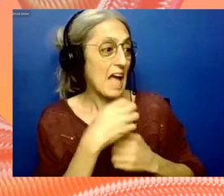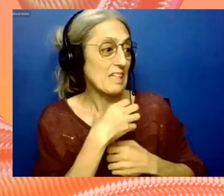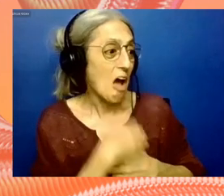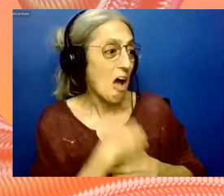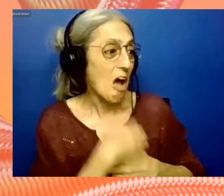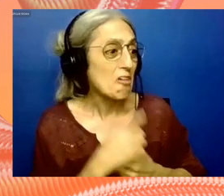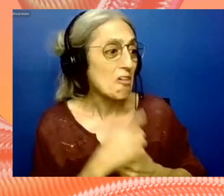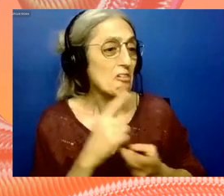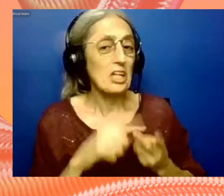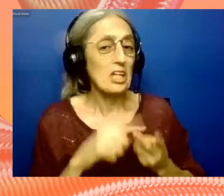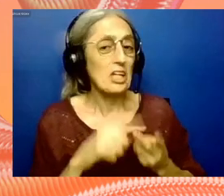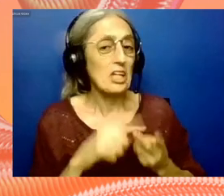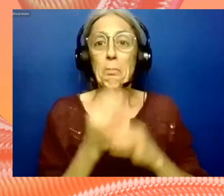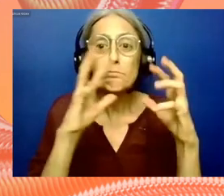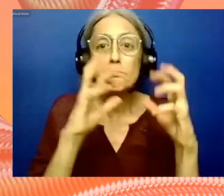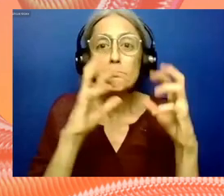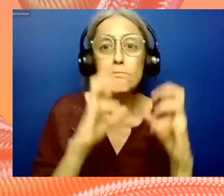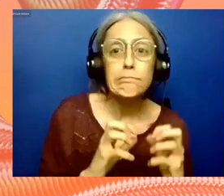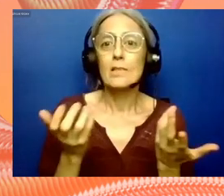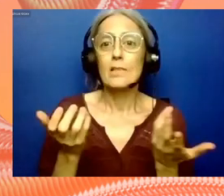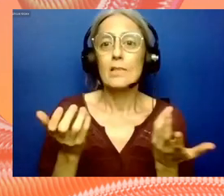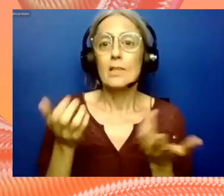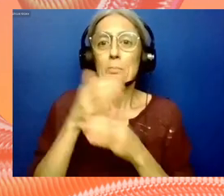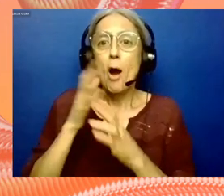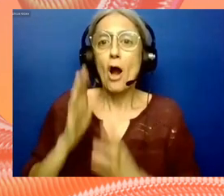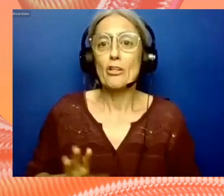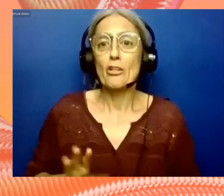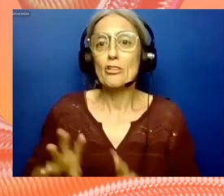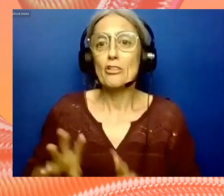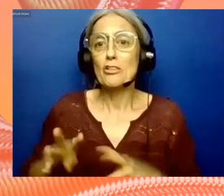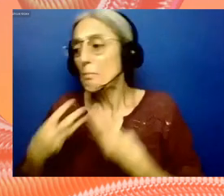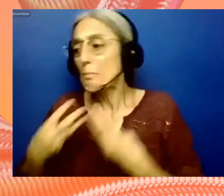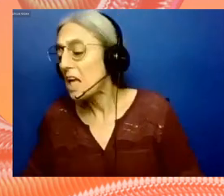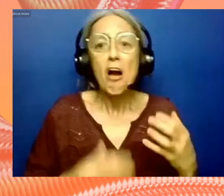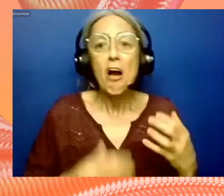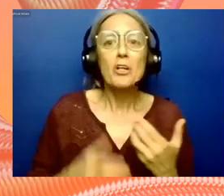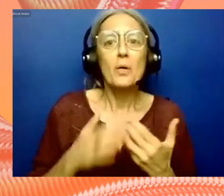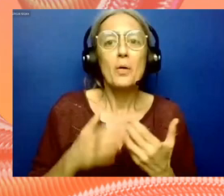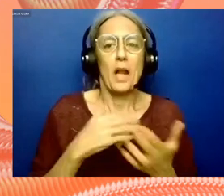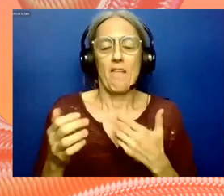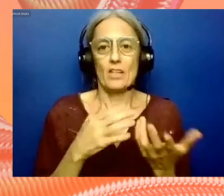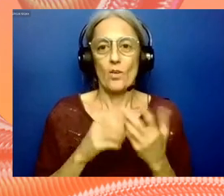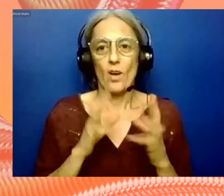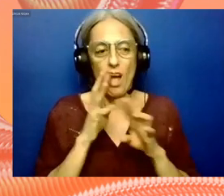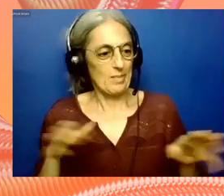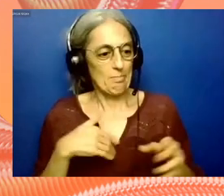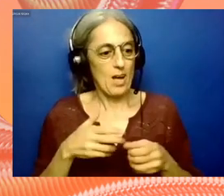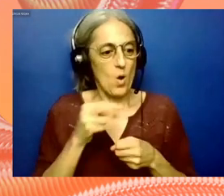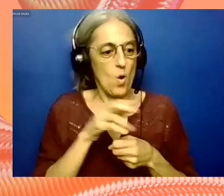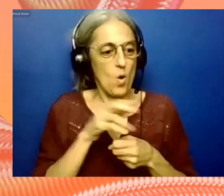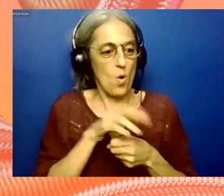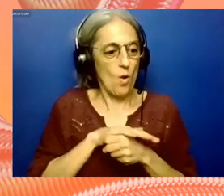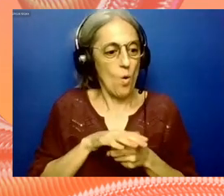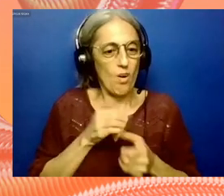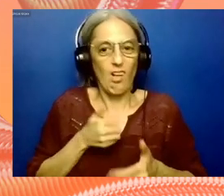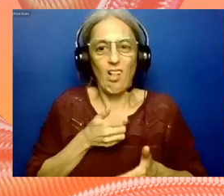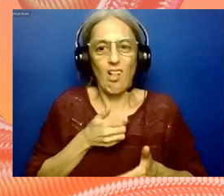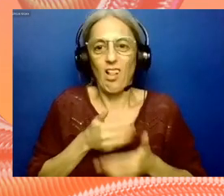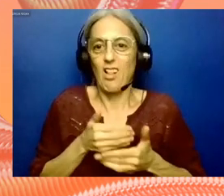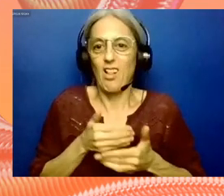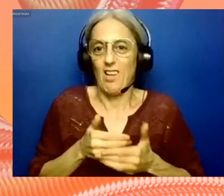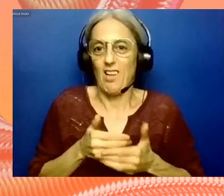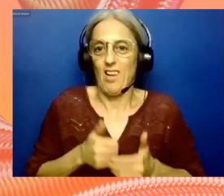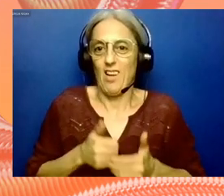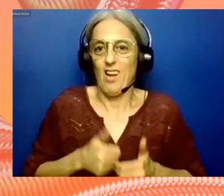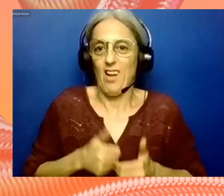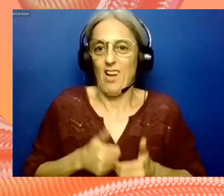been missing, you know, lost in all this for too long? But what do you do? How do you handle